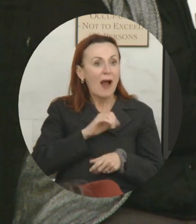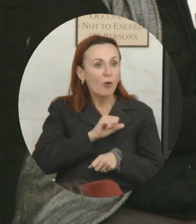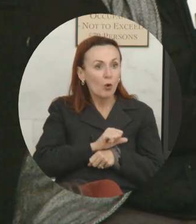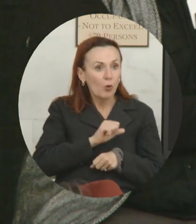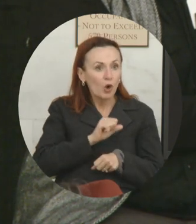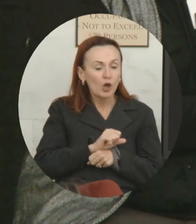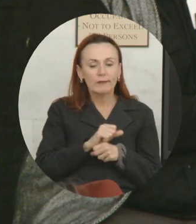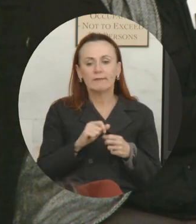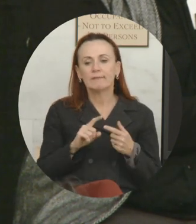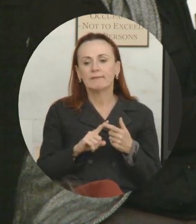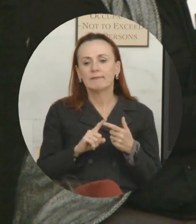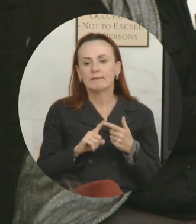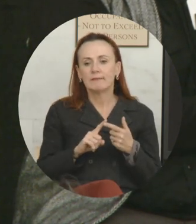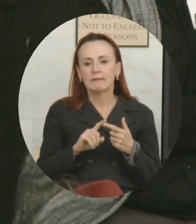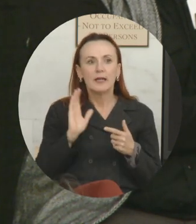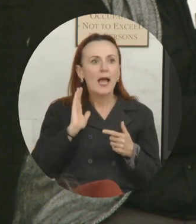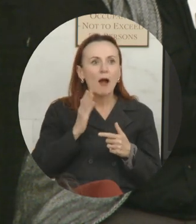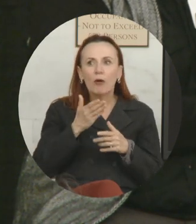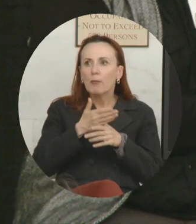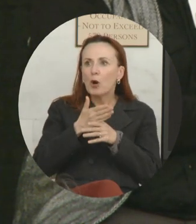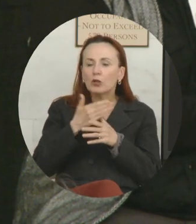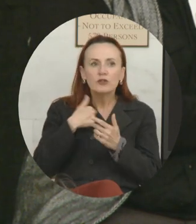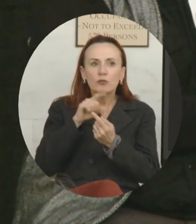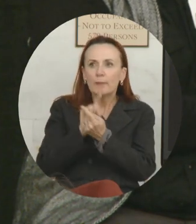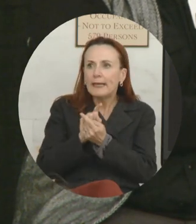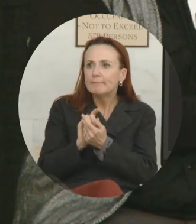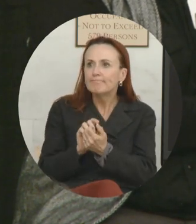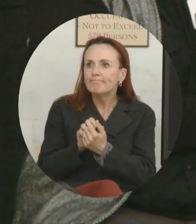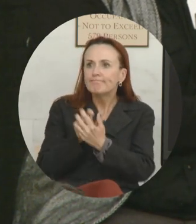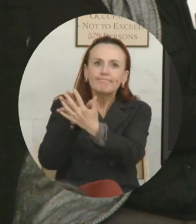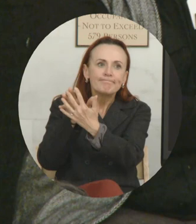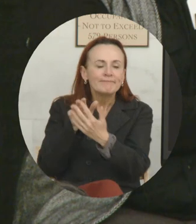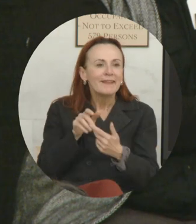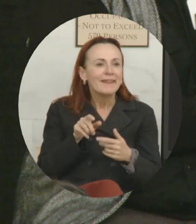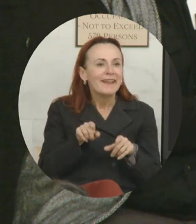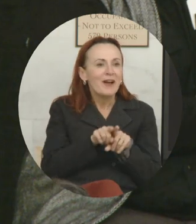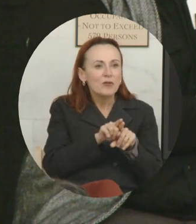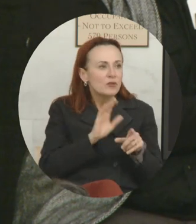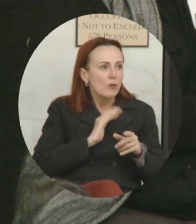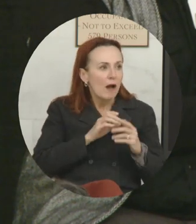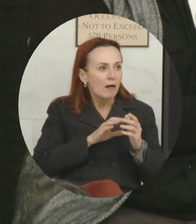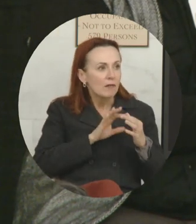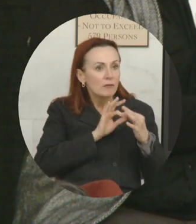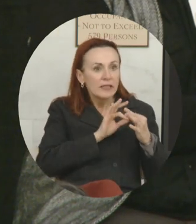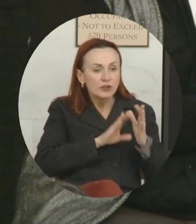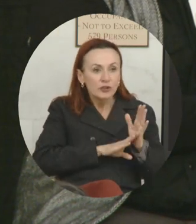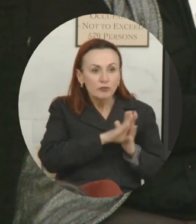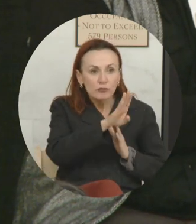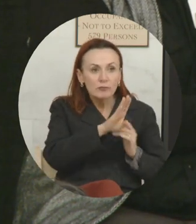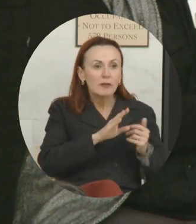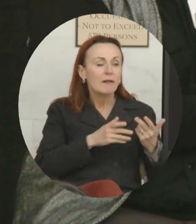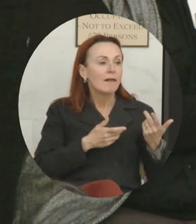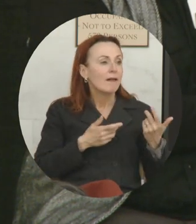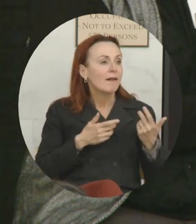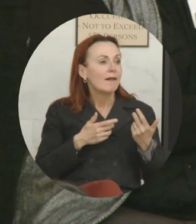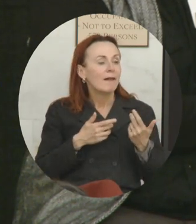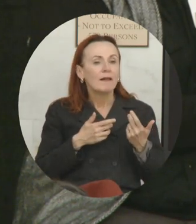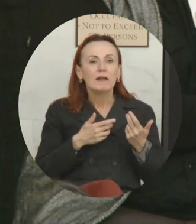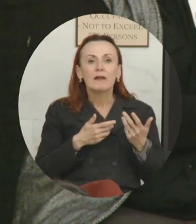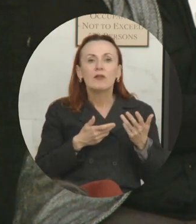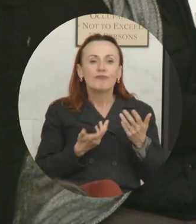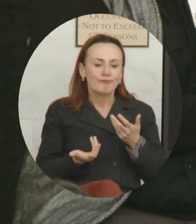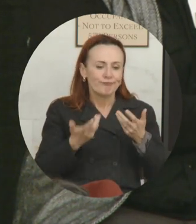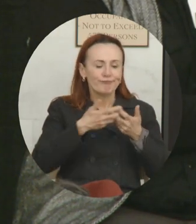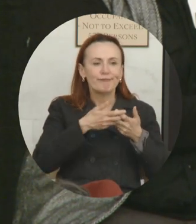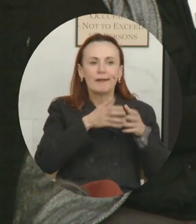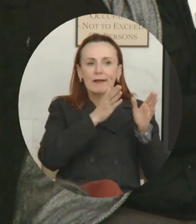the partnerships we're establishing, through the relationships and the trust that we're building, through the integrated plans